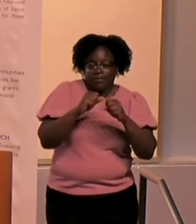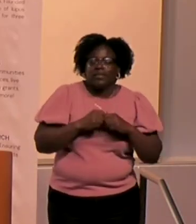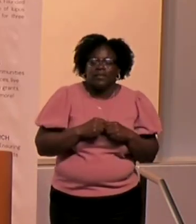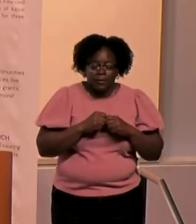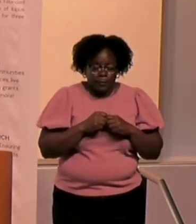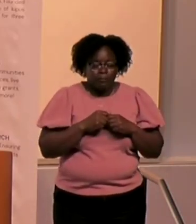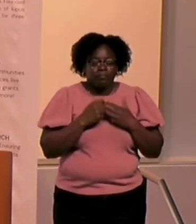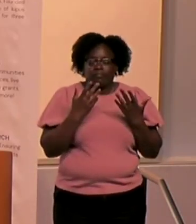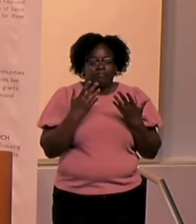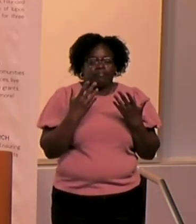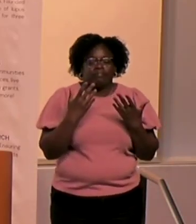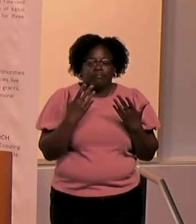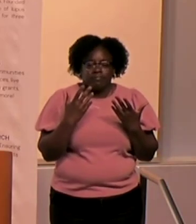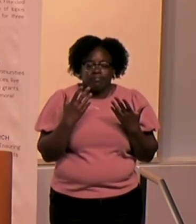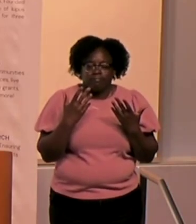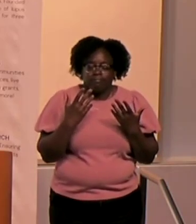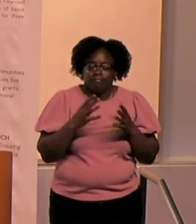just like a healthy,